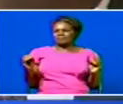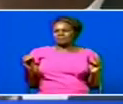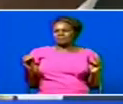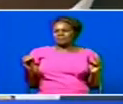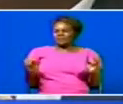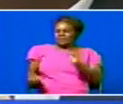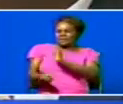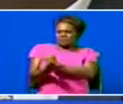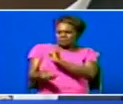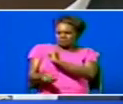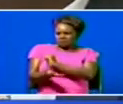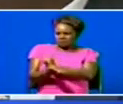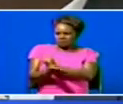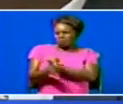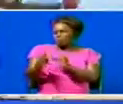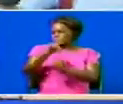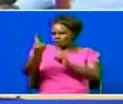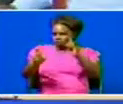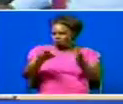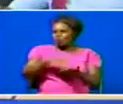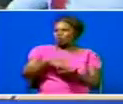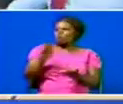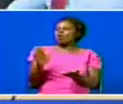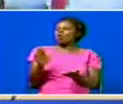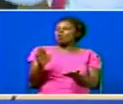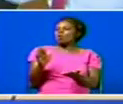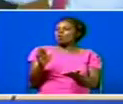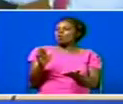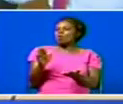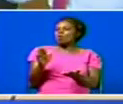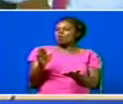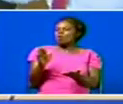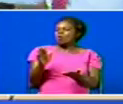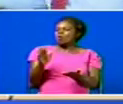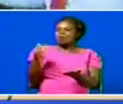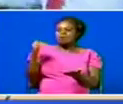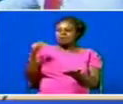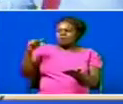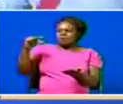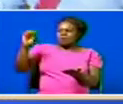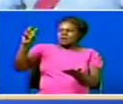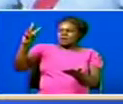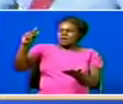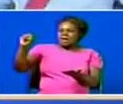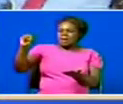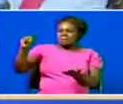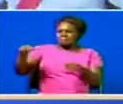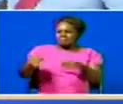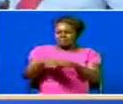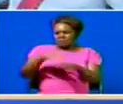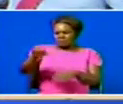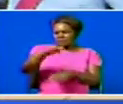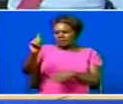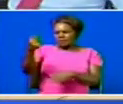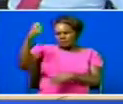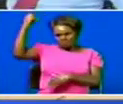Keter's explanation has further raised more questions than answers, GEM Member of Parliament Elisha Odhiambo says